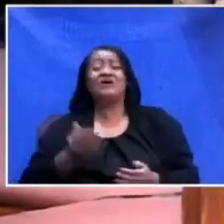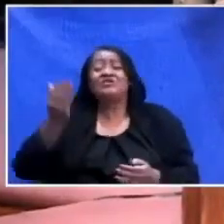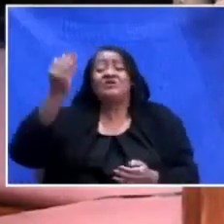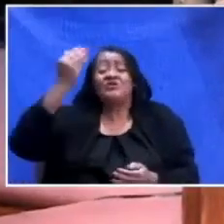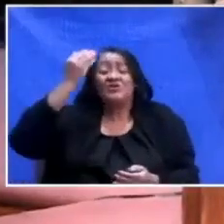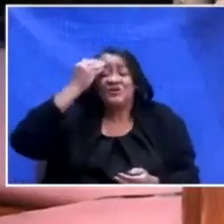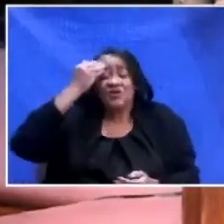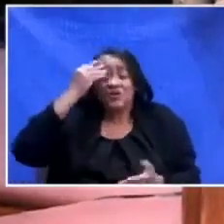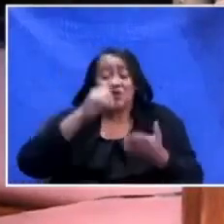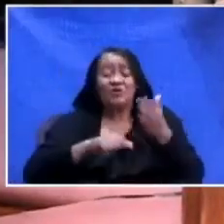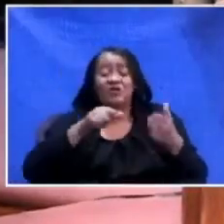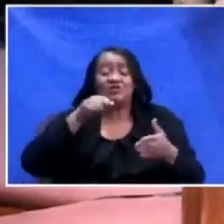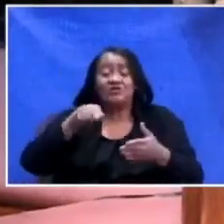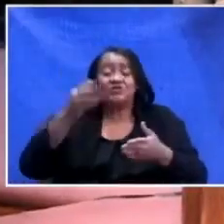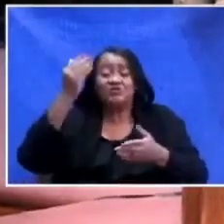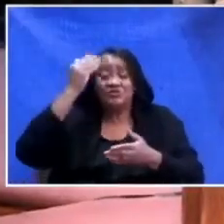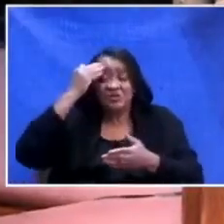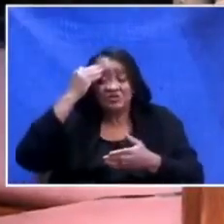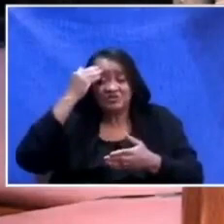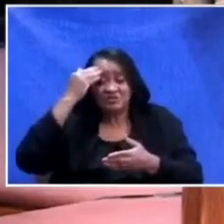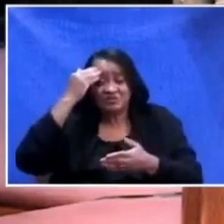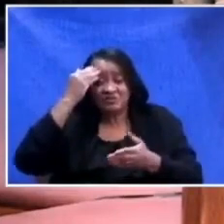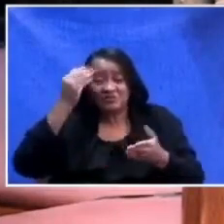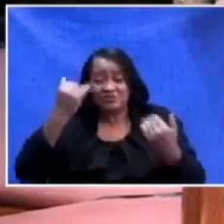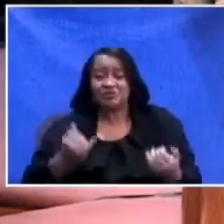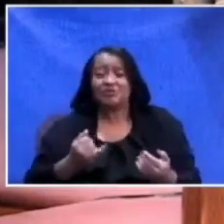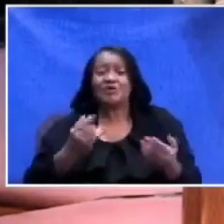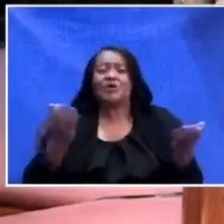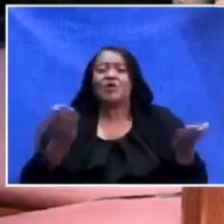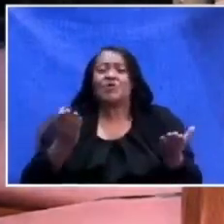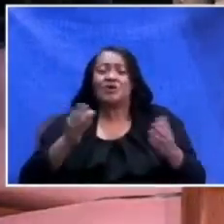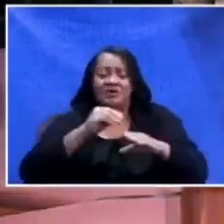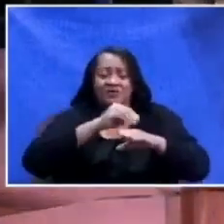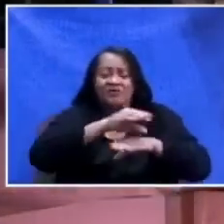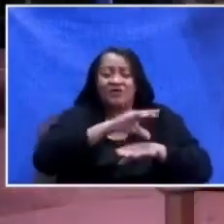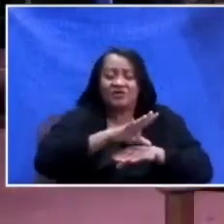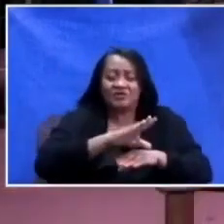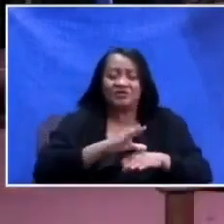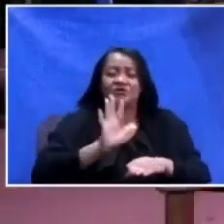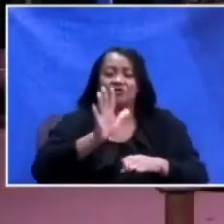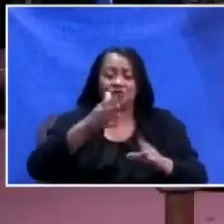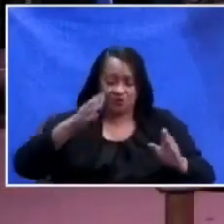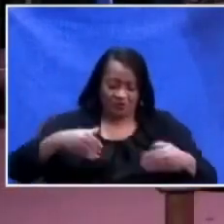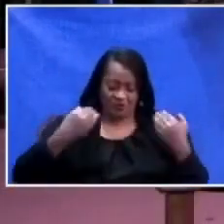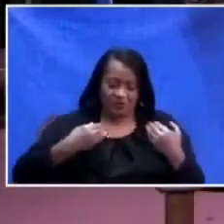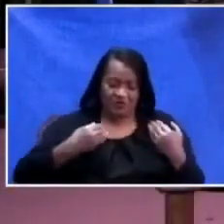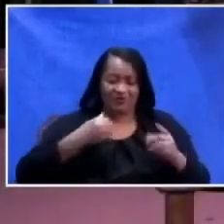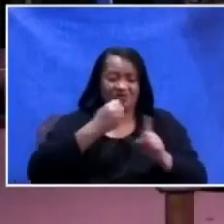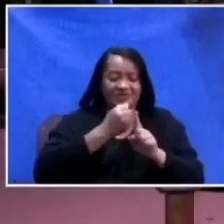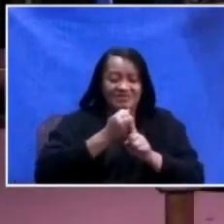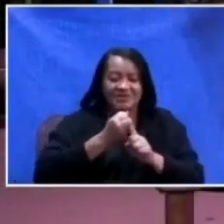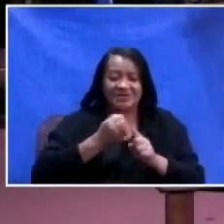Knowing what you know now, what advice would you give your younger self of 42 years ago?